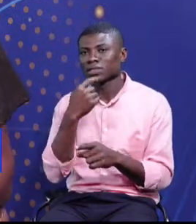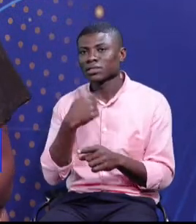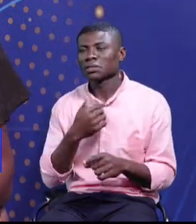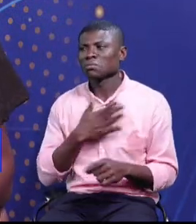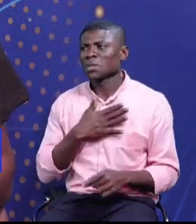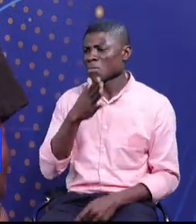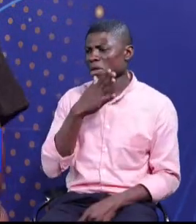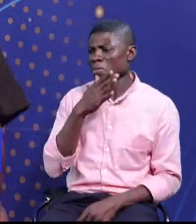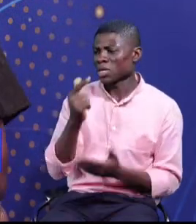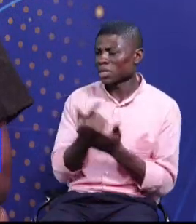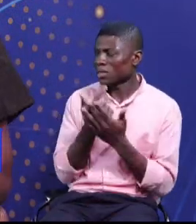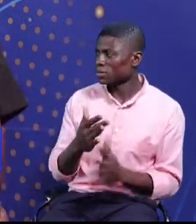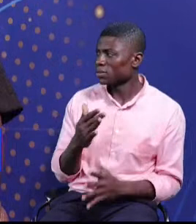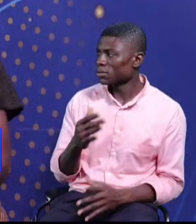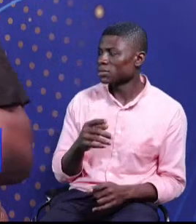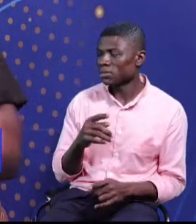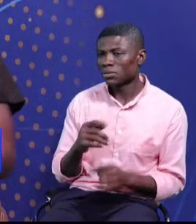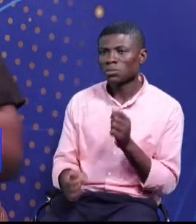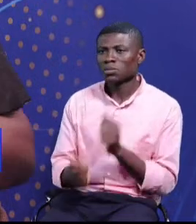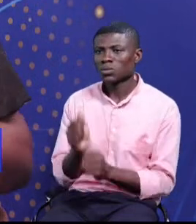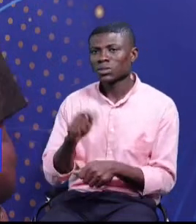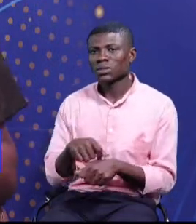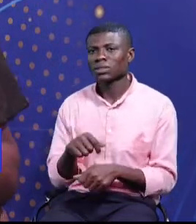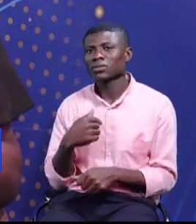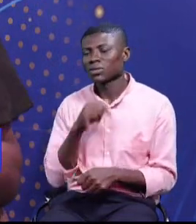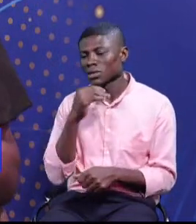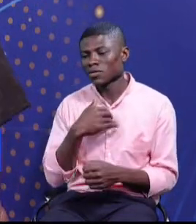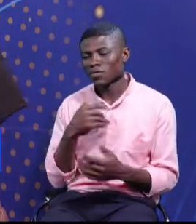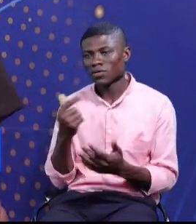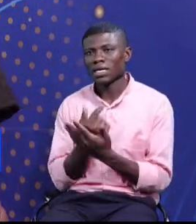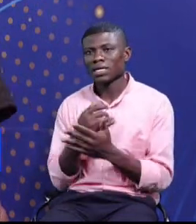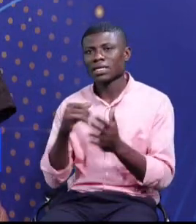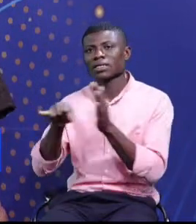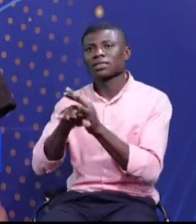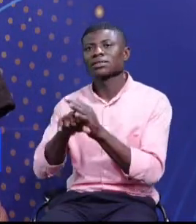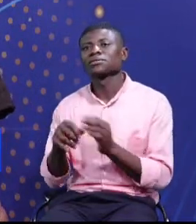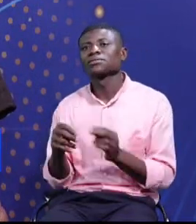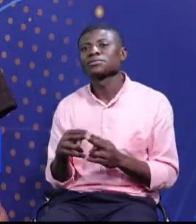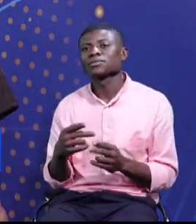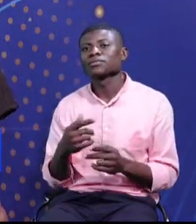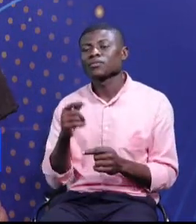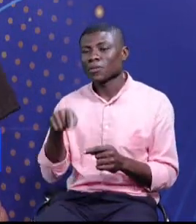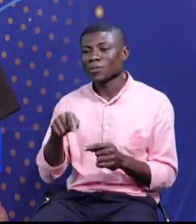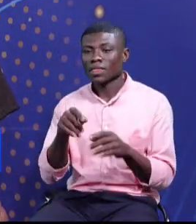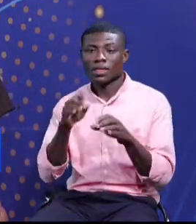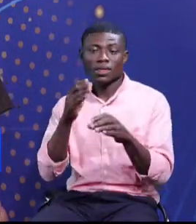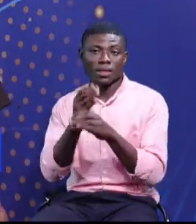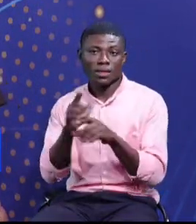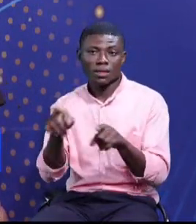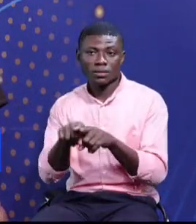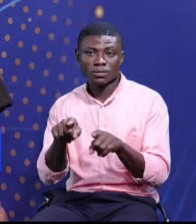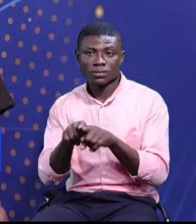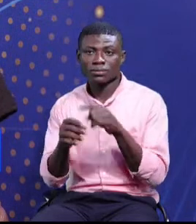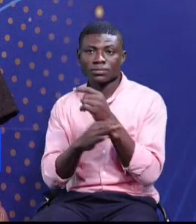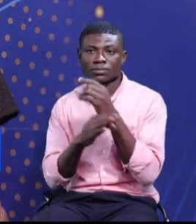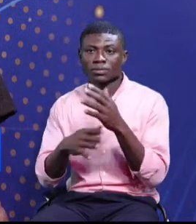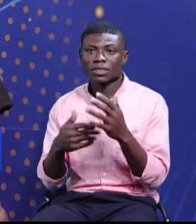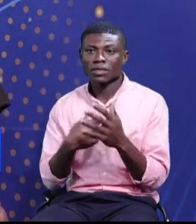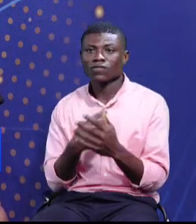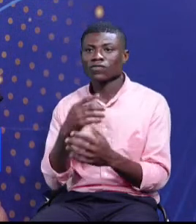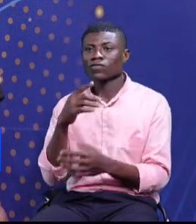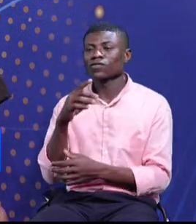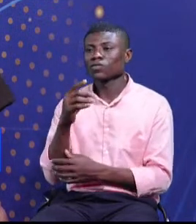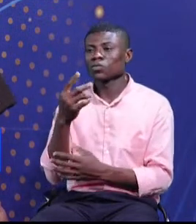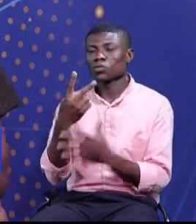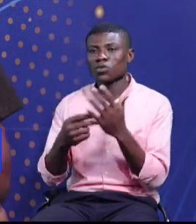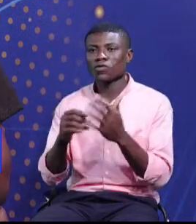mum is, because as long as they don't have any Ghanaian identity, they're going to be treated as a foreigner. You could have a dual citizenship. Exactly.